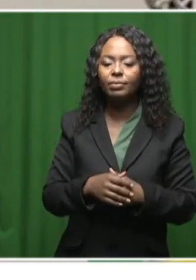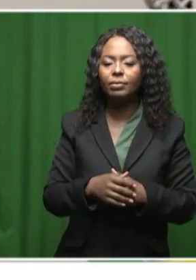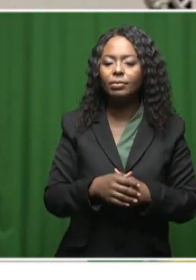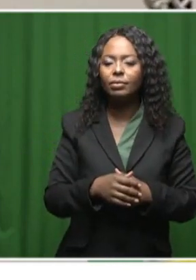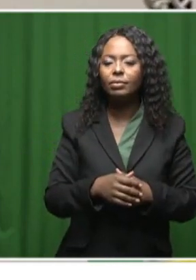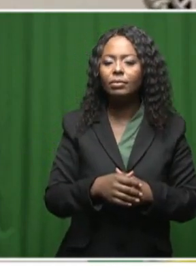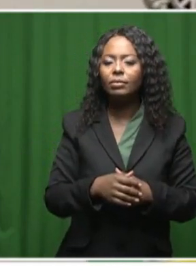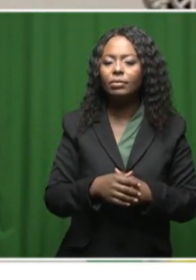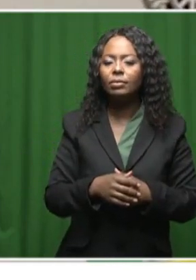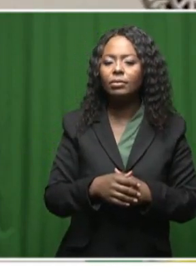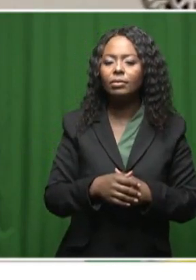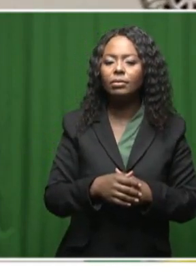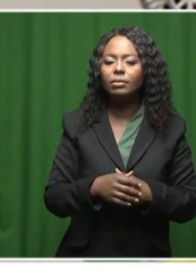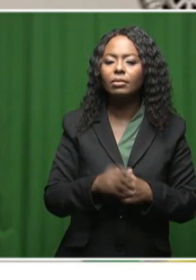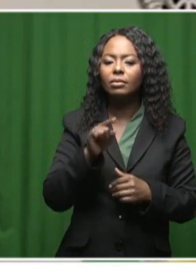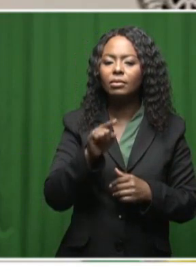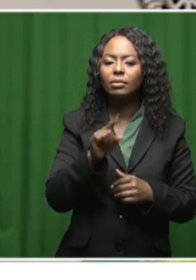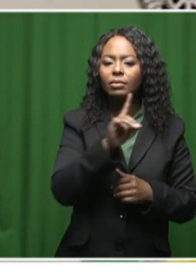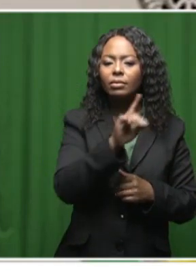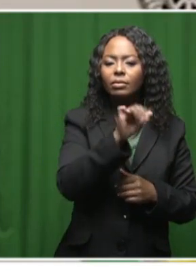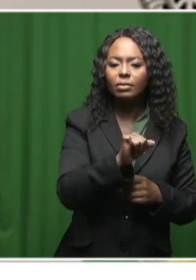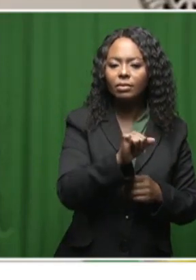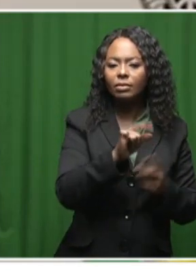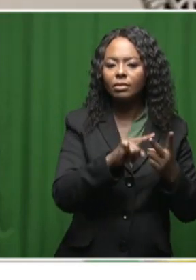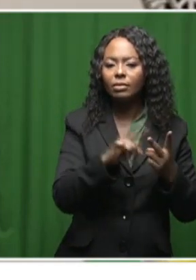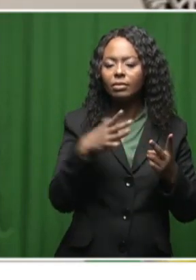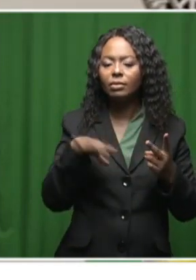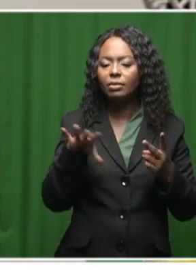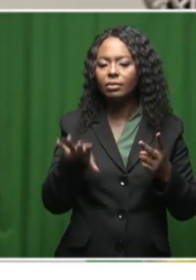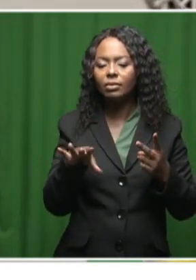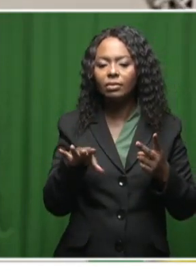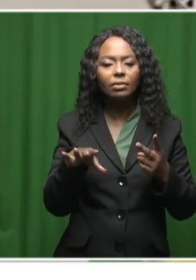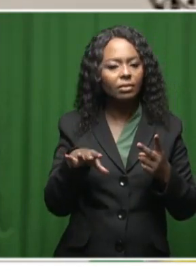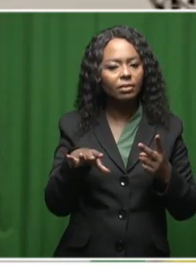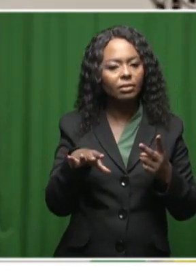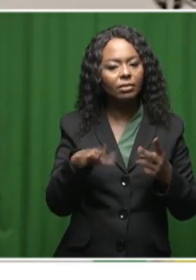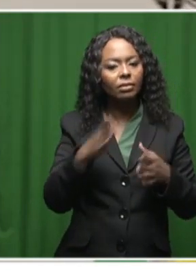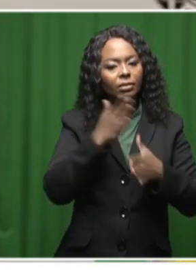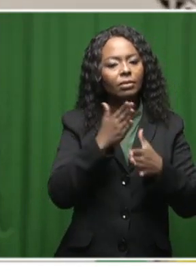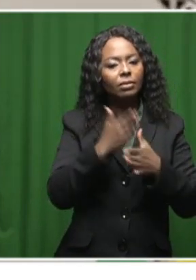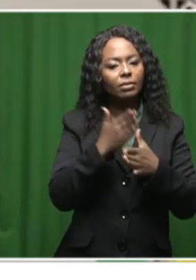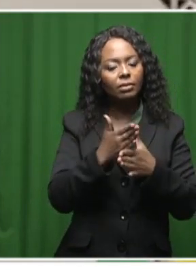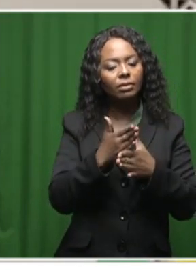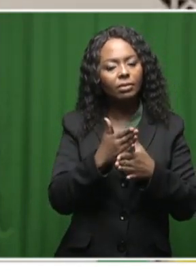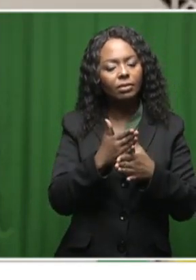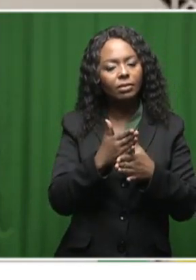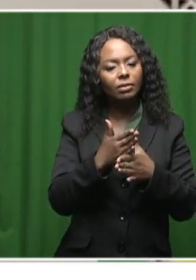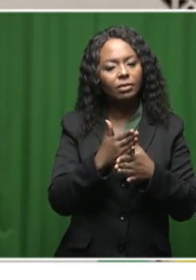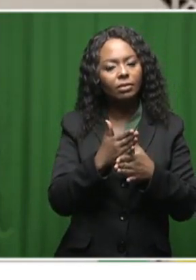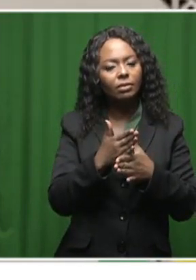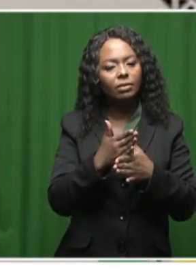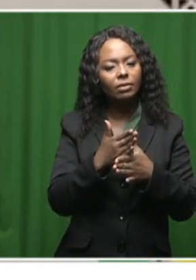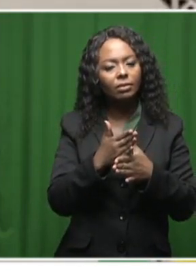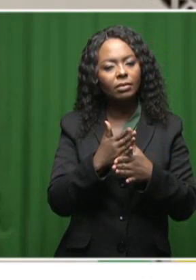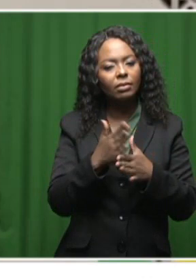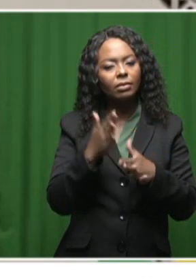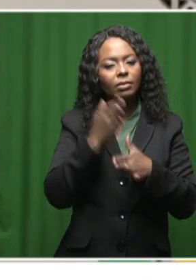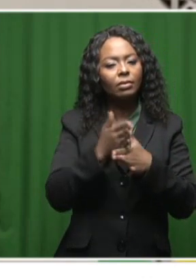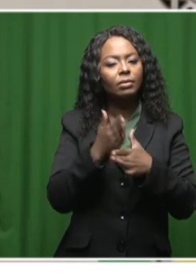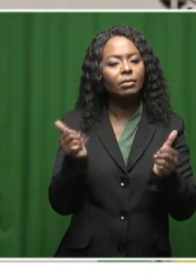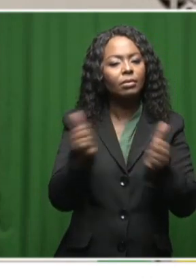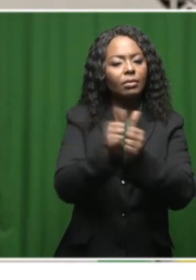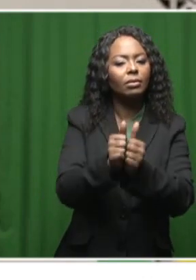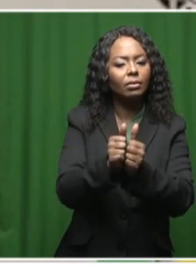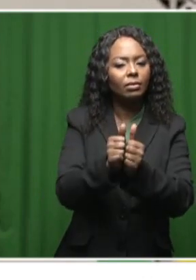and the conservative, the DA and others. We have not worked with them in these coalitions. We have